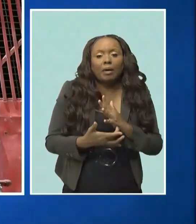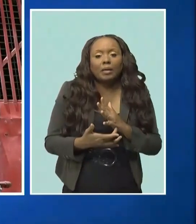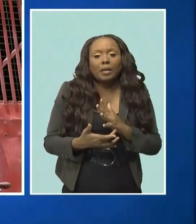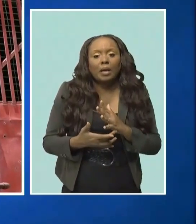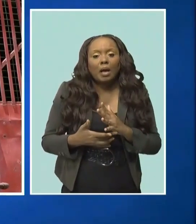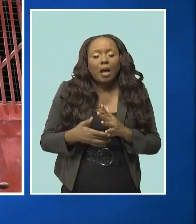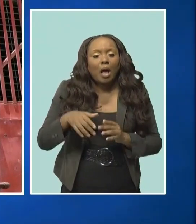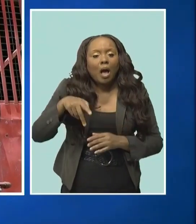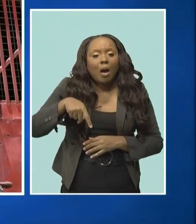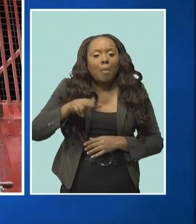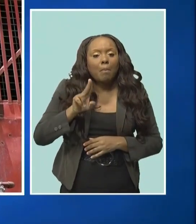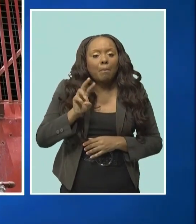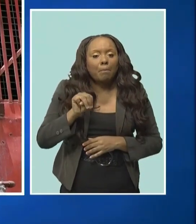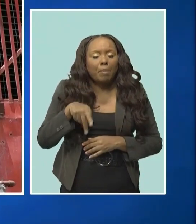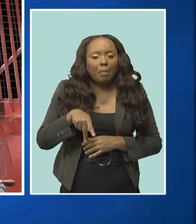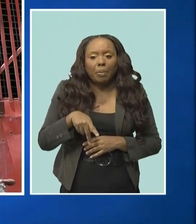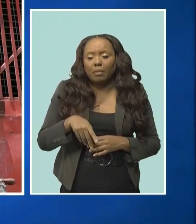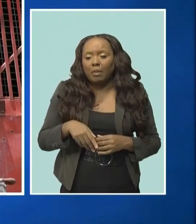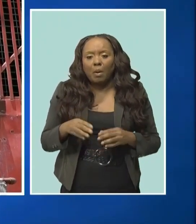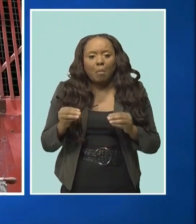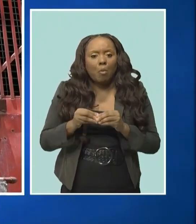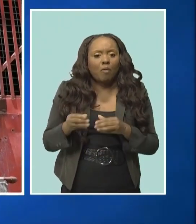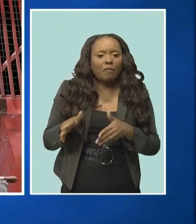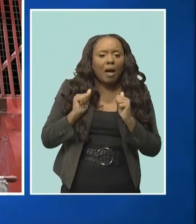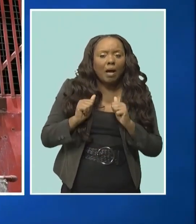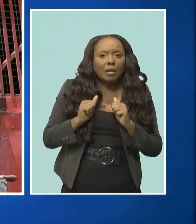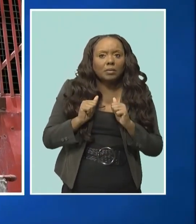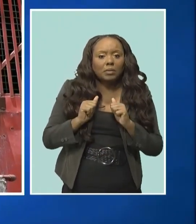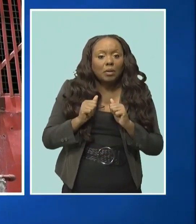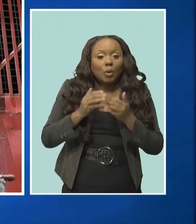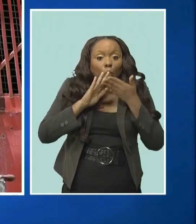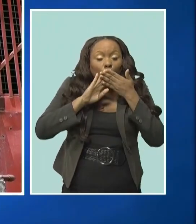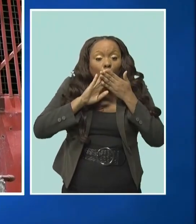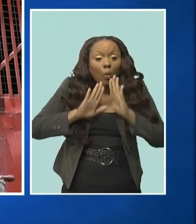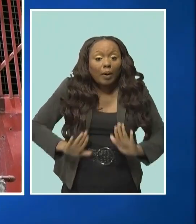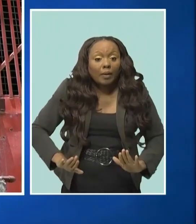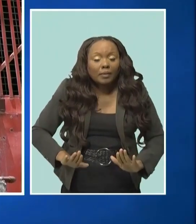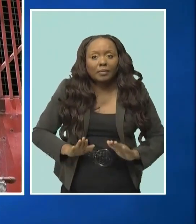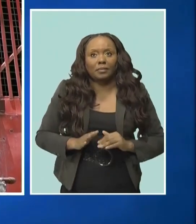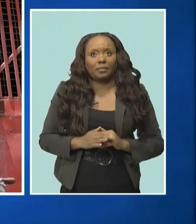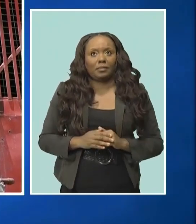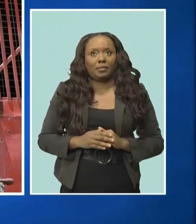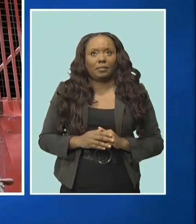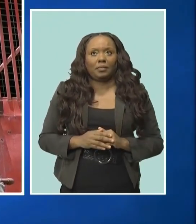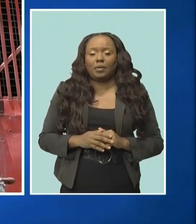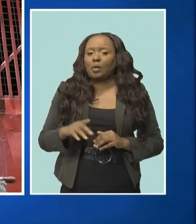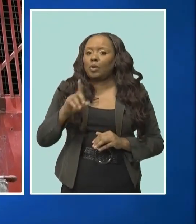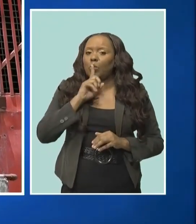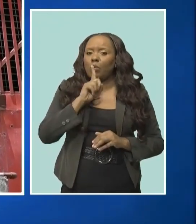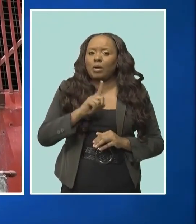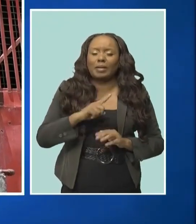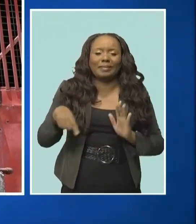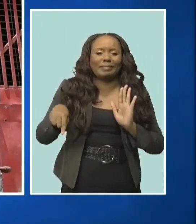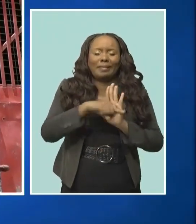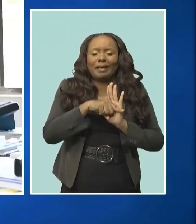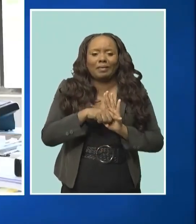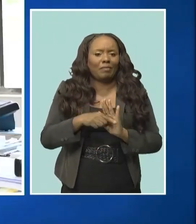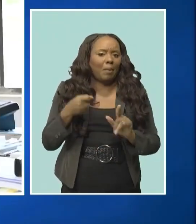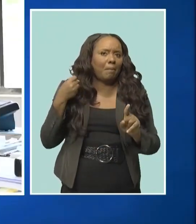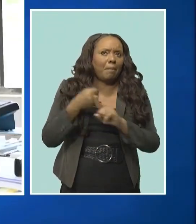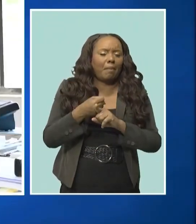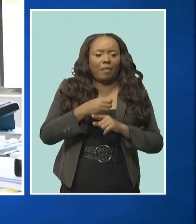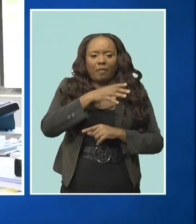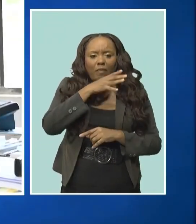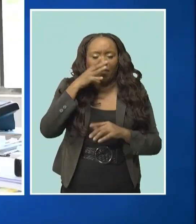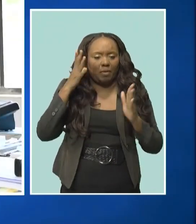it's a faster job, quicker job, and it's silent. Mr. Powers says it's negatively impacting farmers.